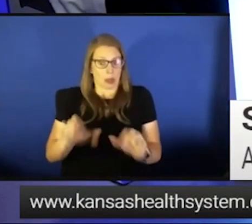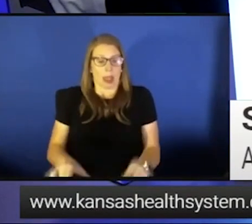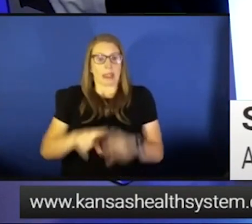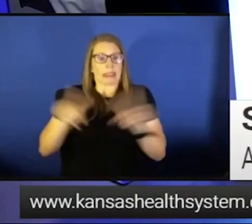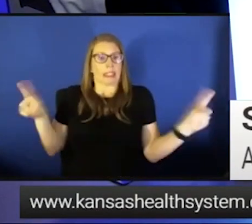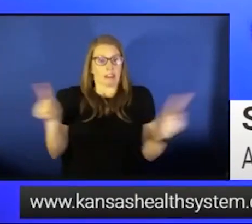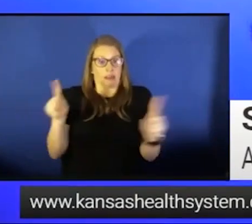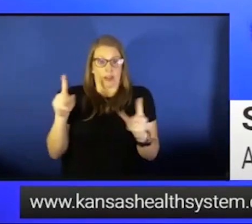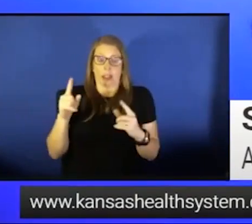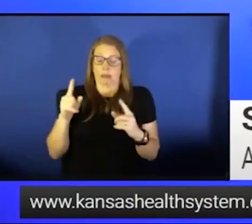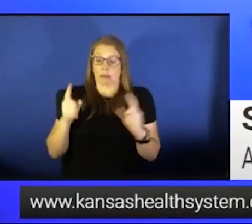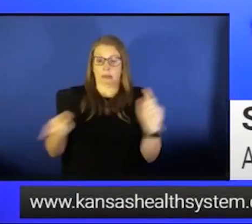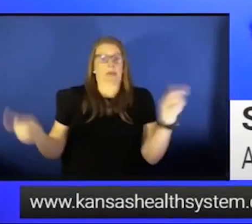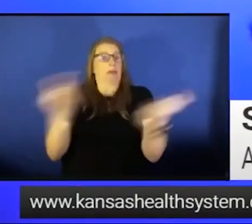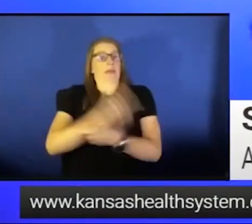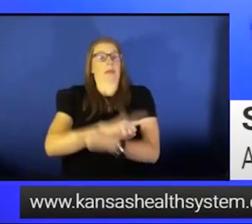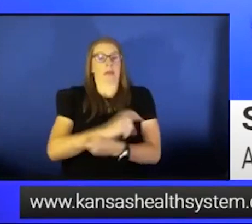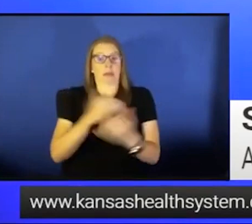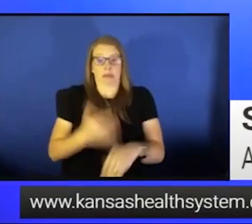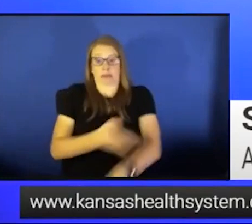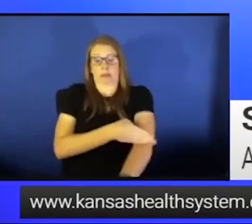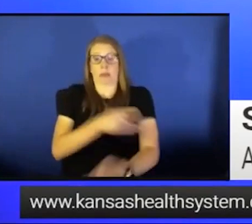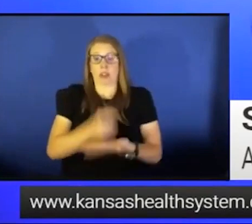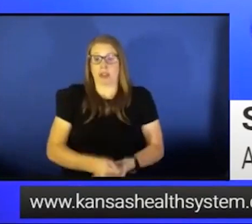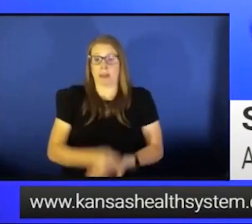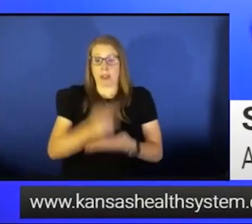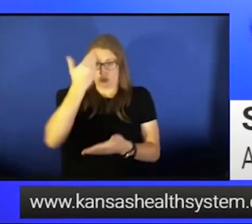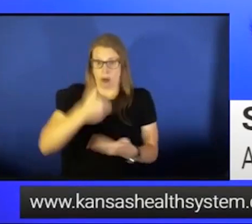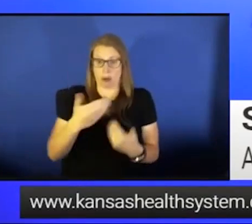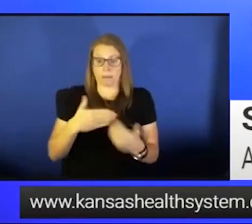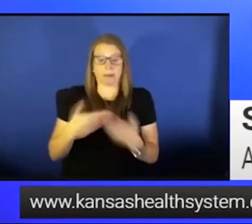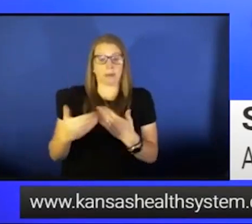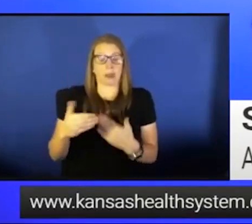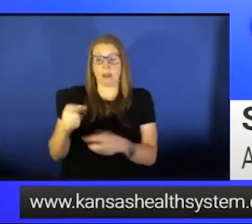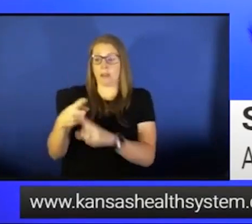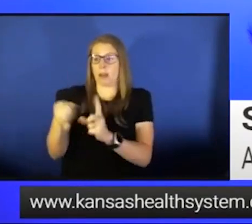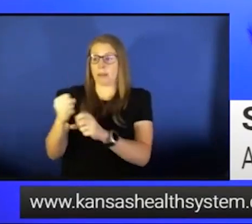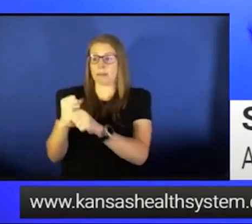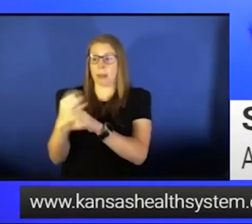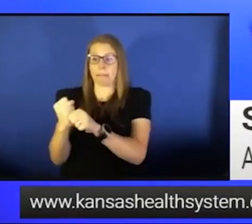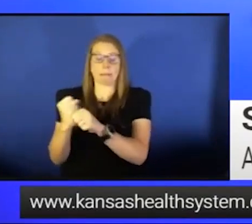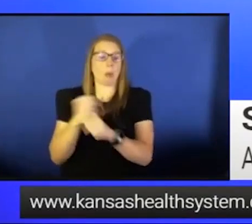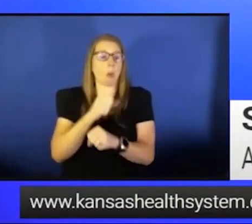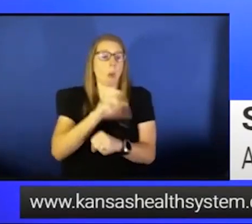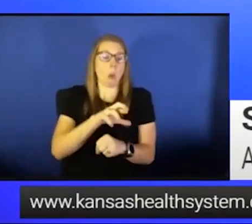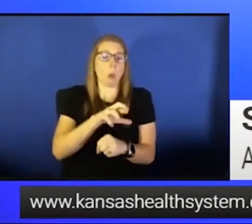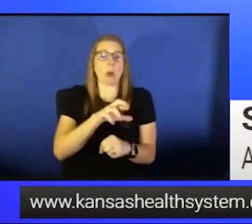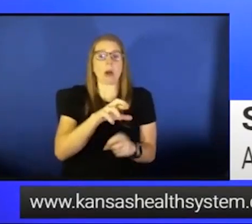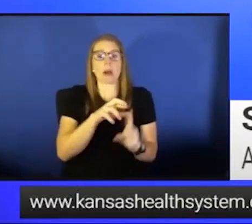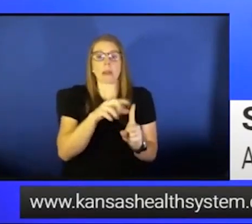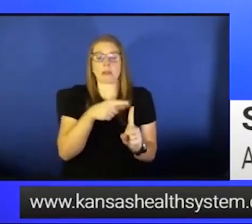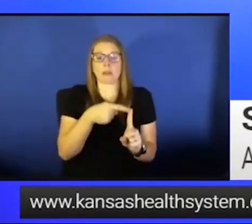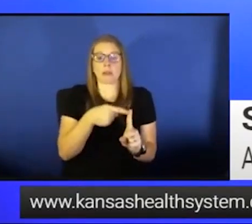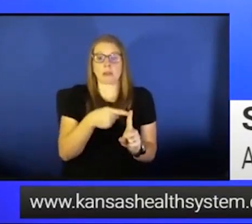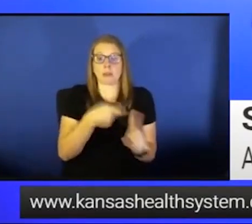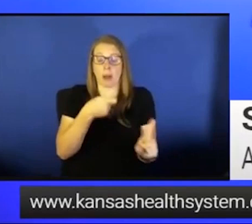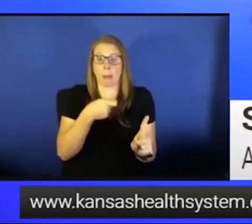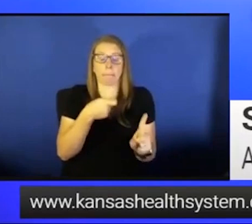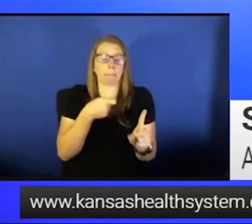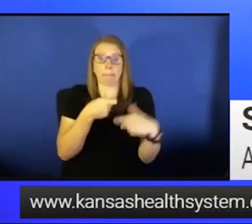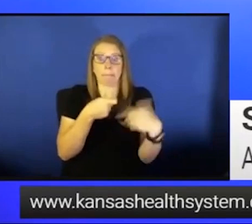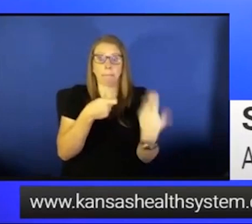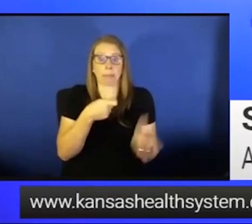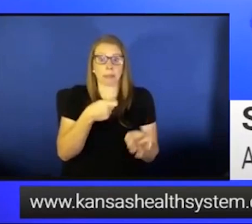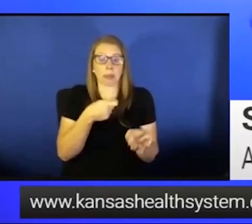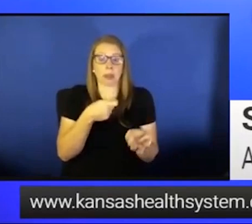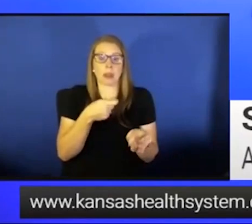today. Right. Treatment of stroke, whether it's from aneurysm or ischemic stroke or hemorrhagic stroke, has really come a long way in the past decade.